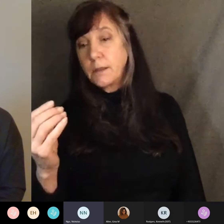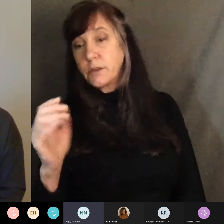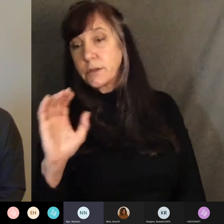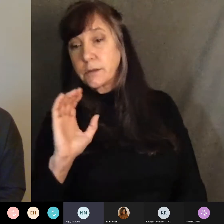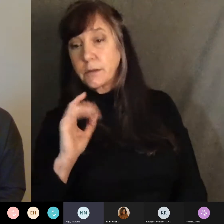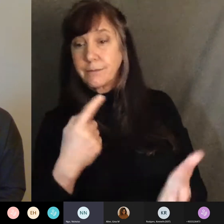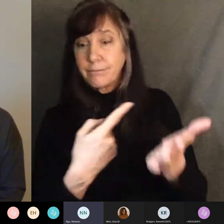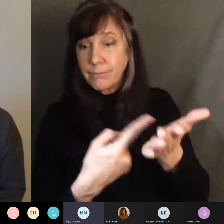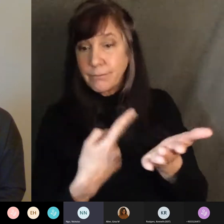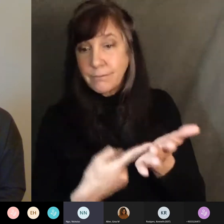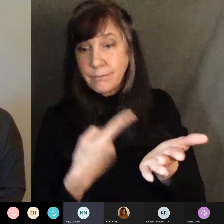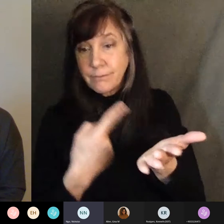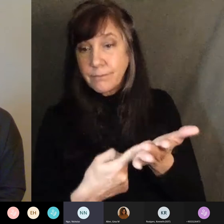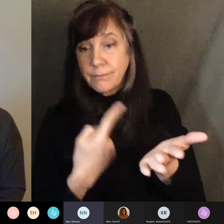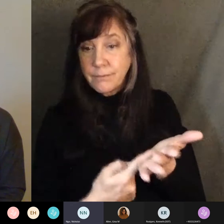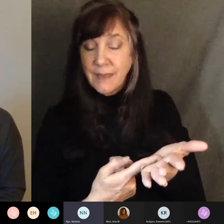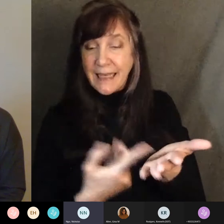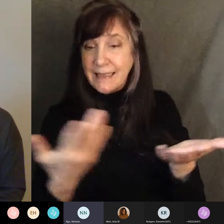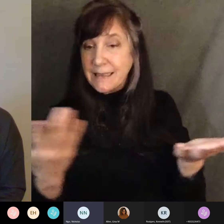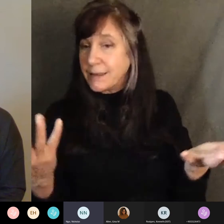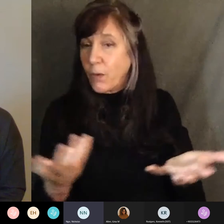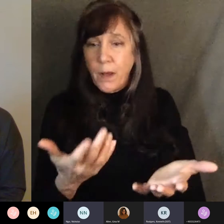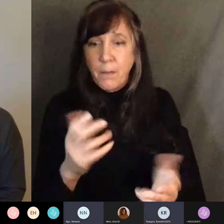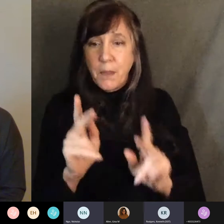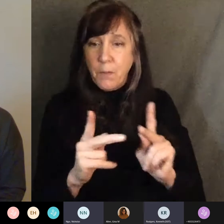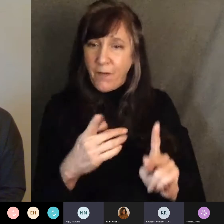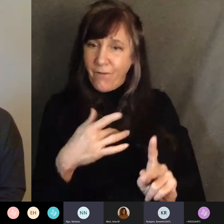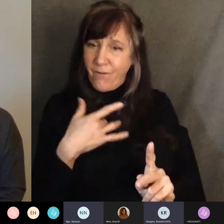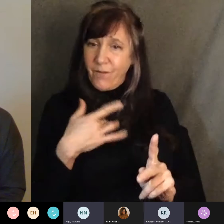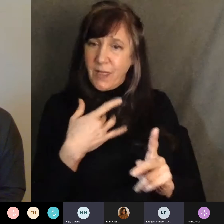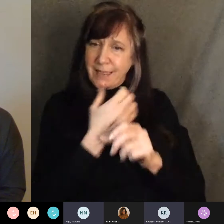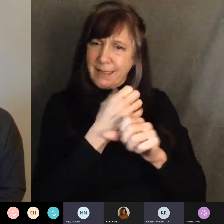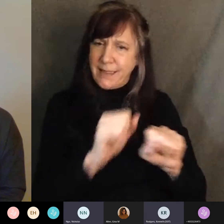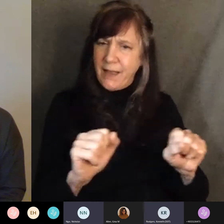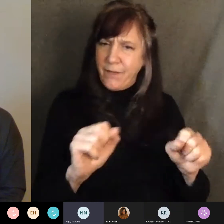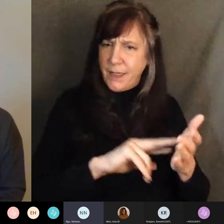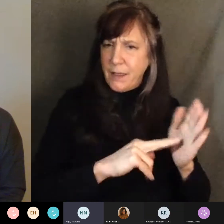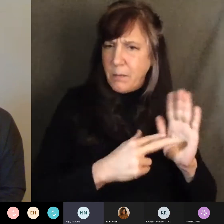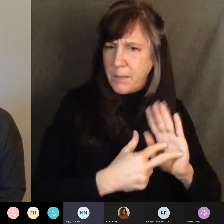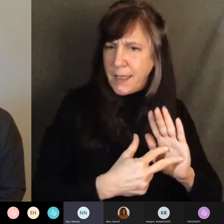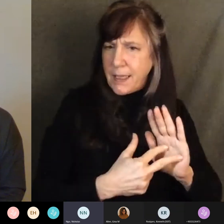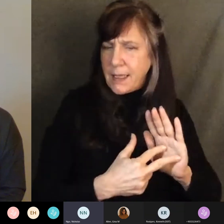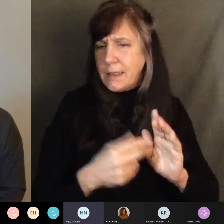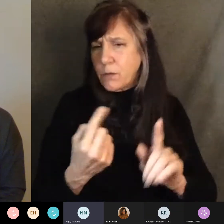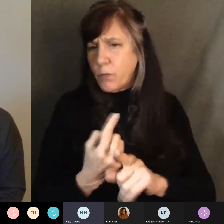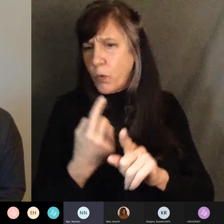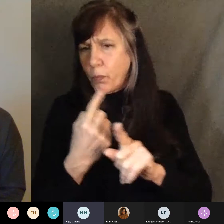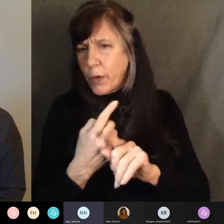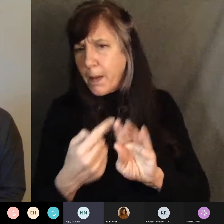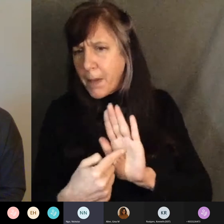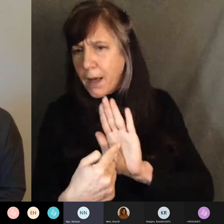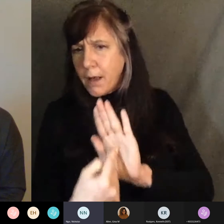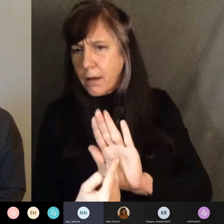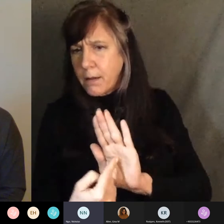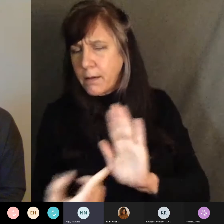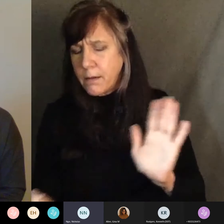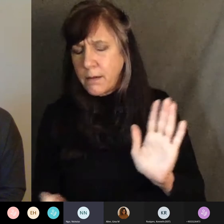around what folks feel community safety should be, what's an appropriate model, the different responses